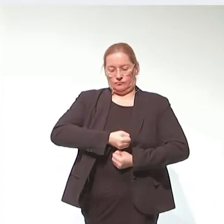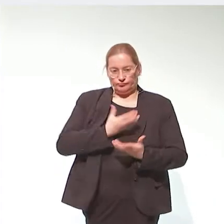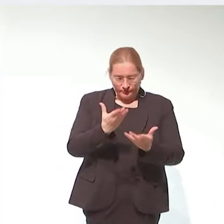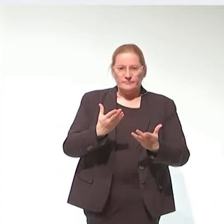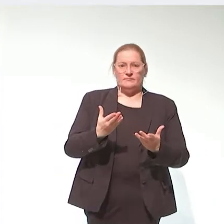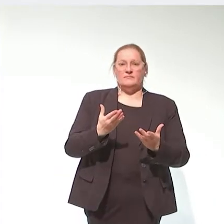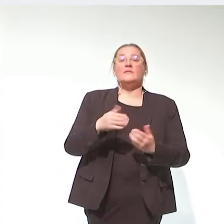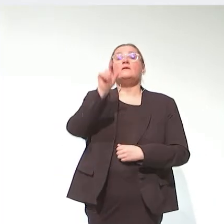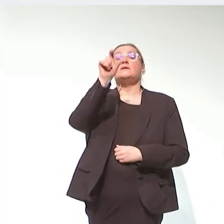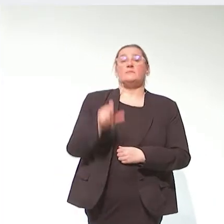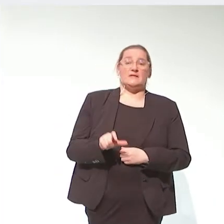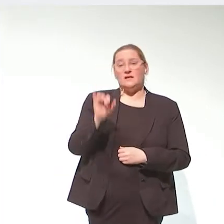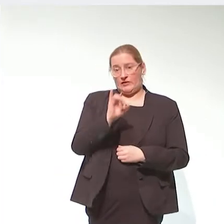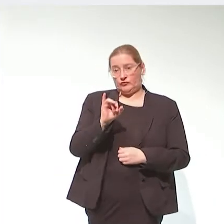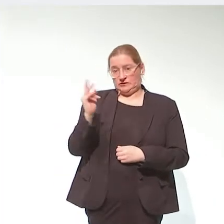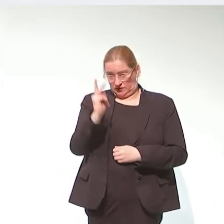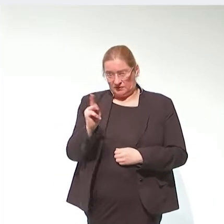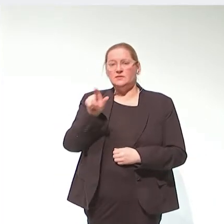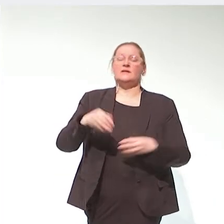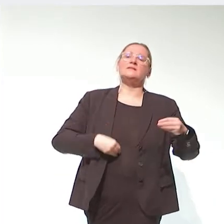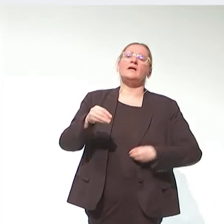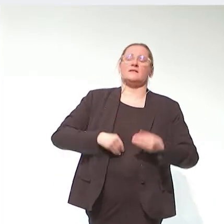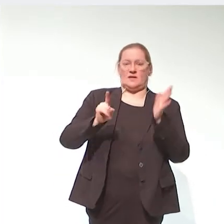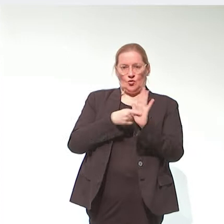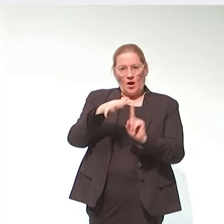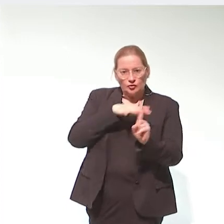we're first going to hear Karina